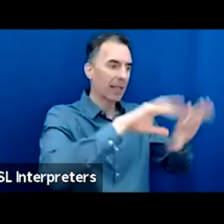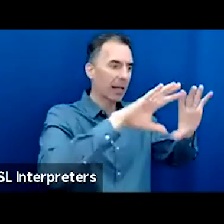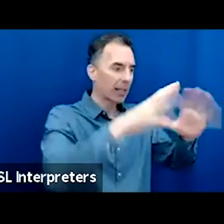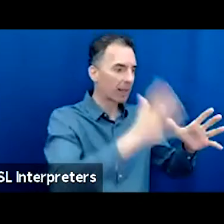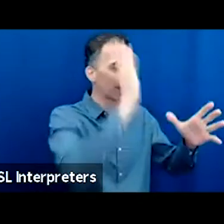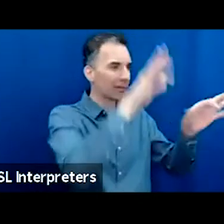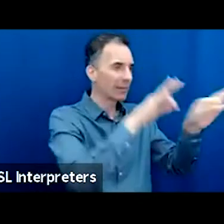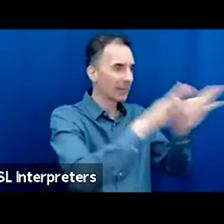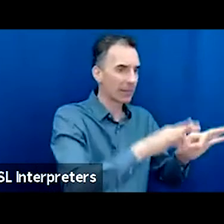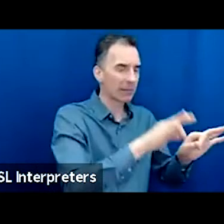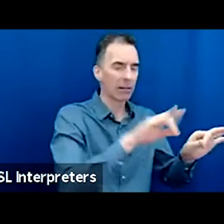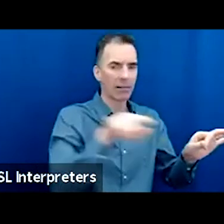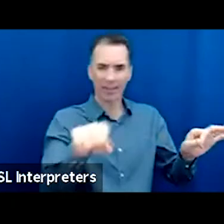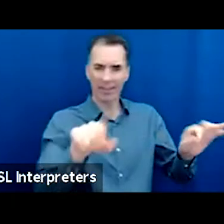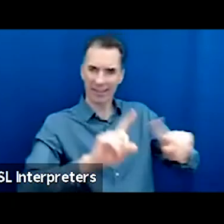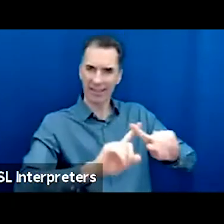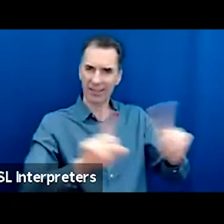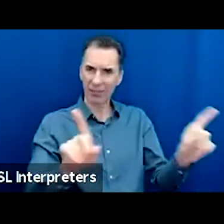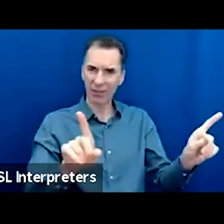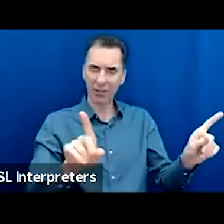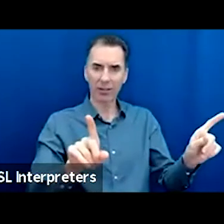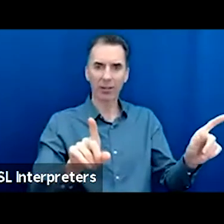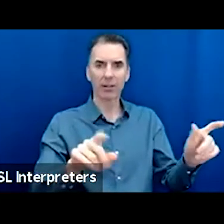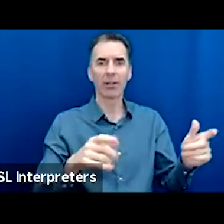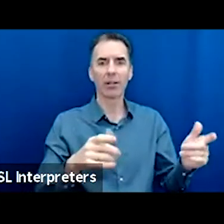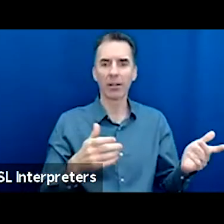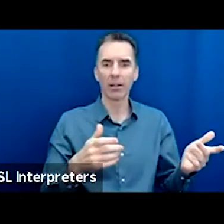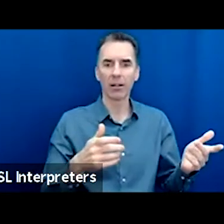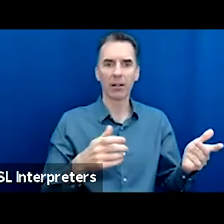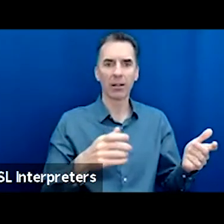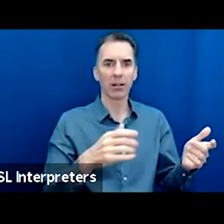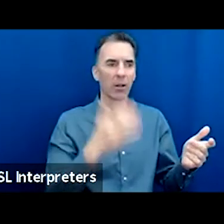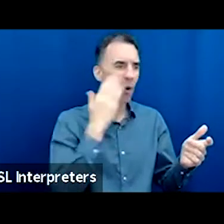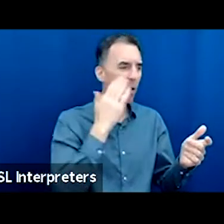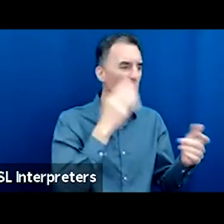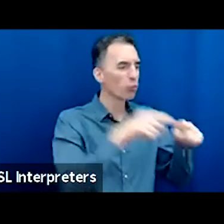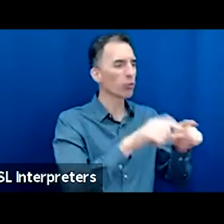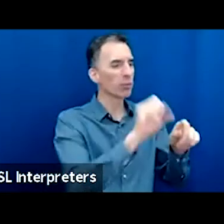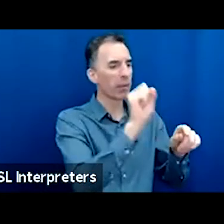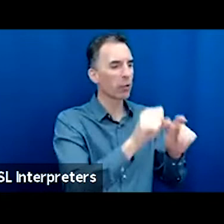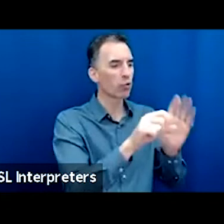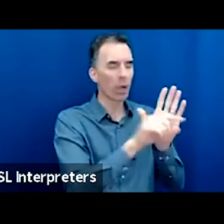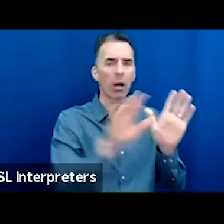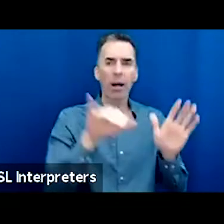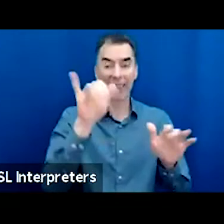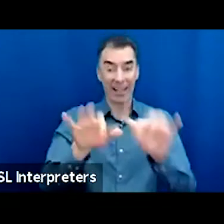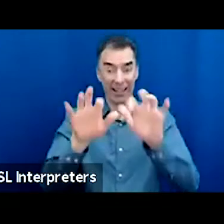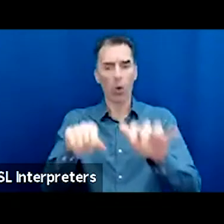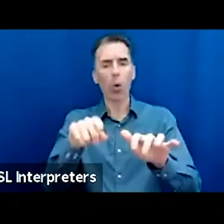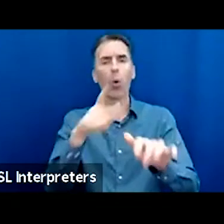you do outside of actually grading and everything else that you do during the semester. Who owns that content,